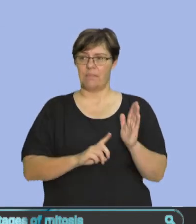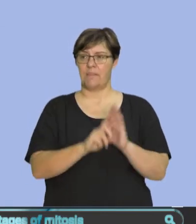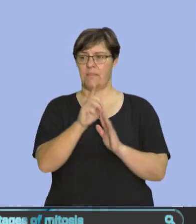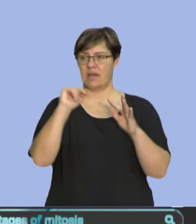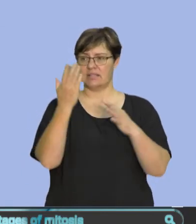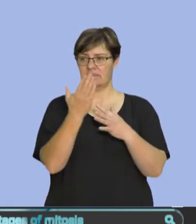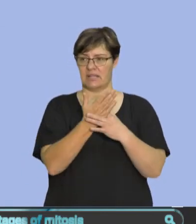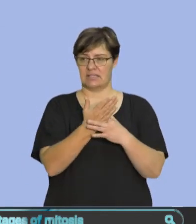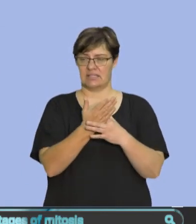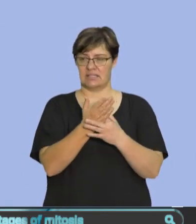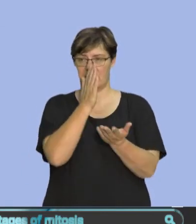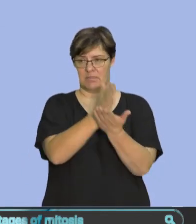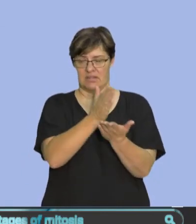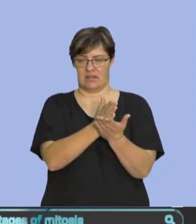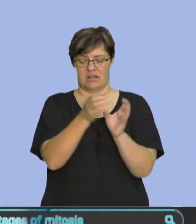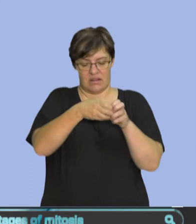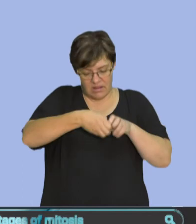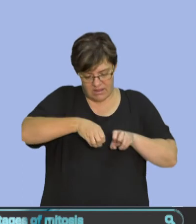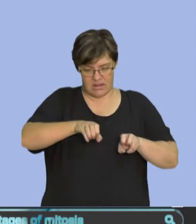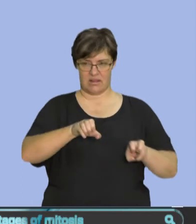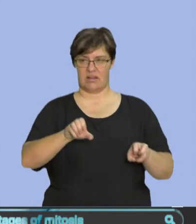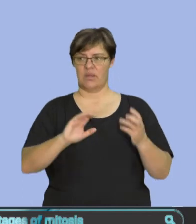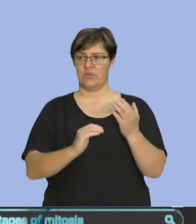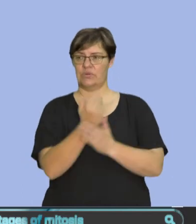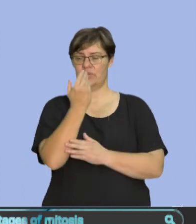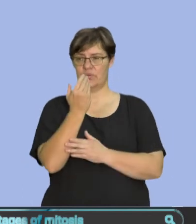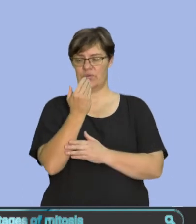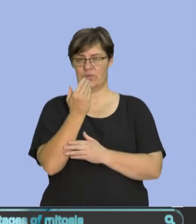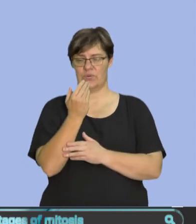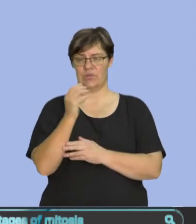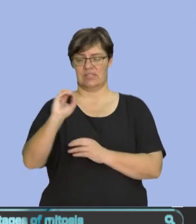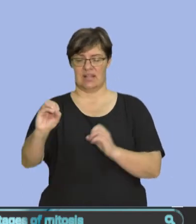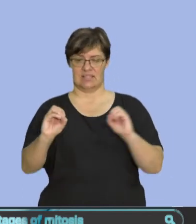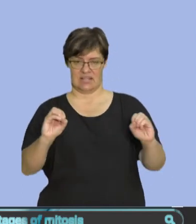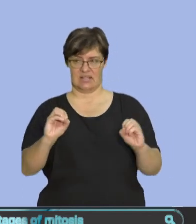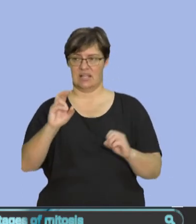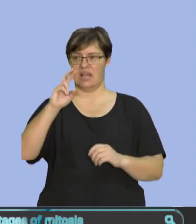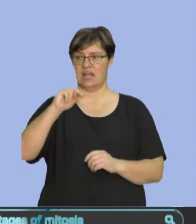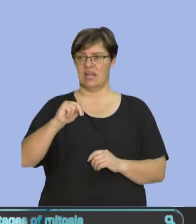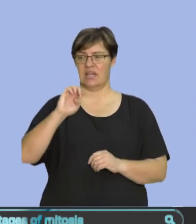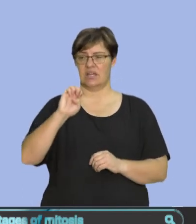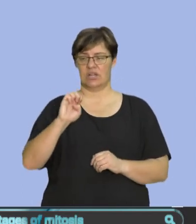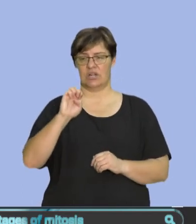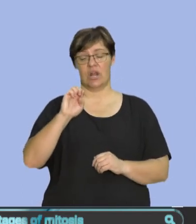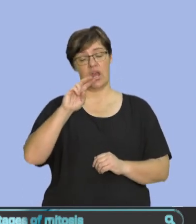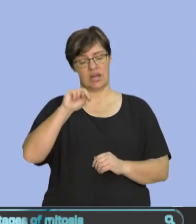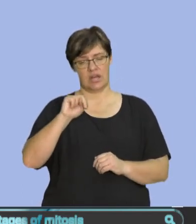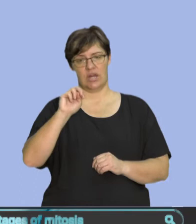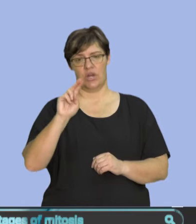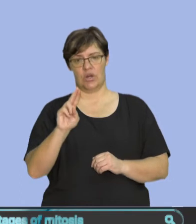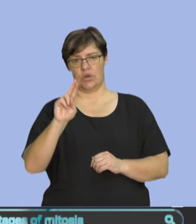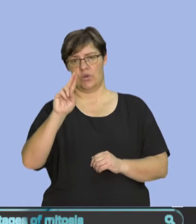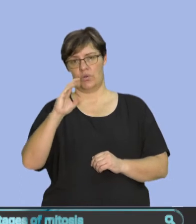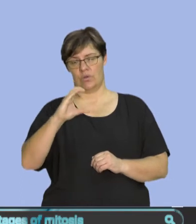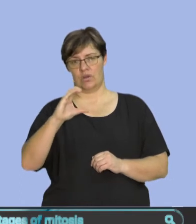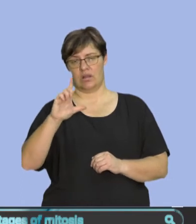being split along the middle into separate new cells, the nucleus now reappearing with the membrane